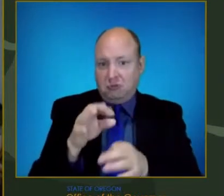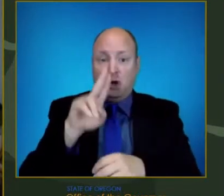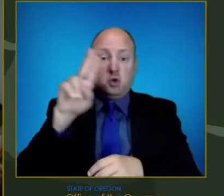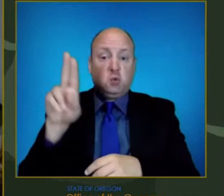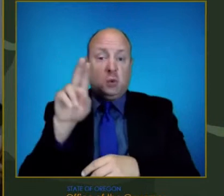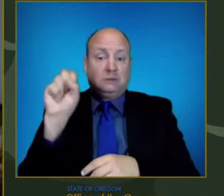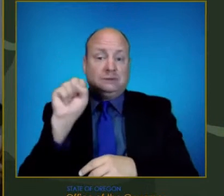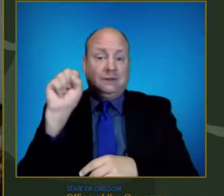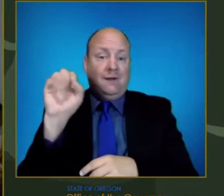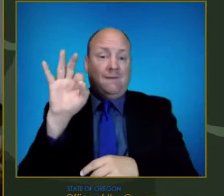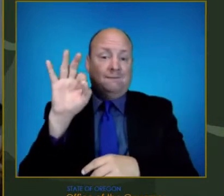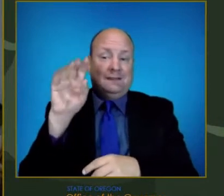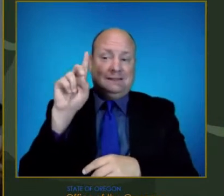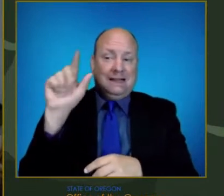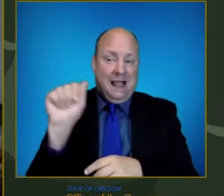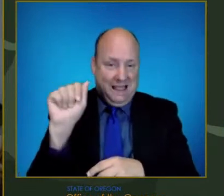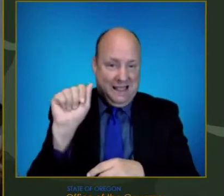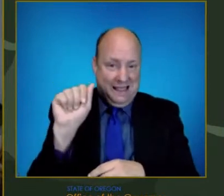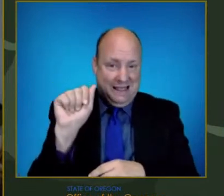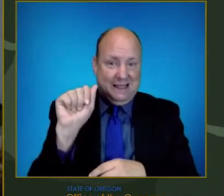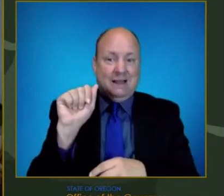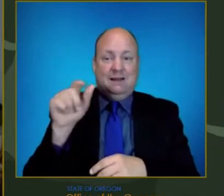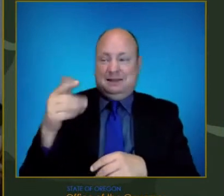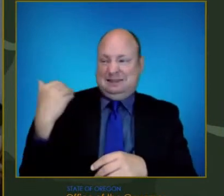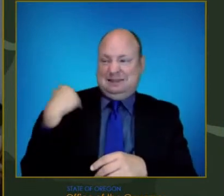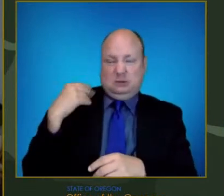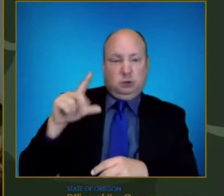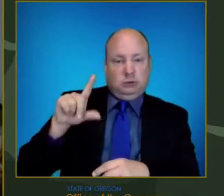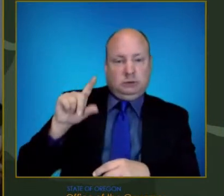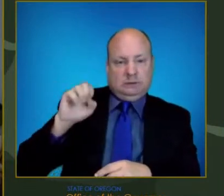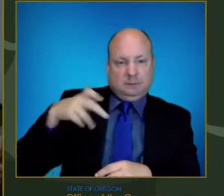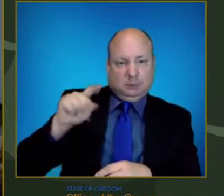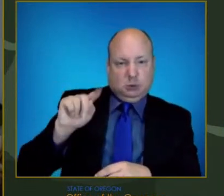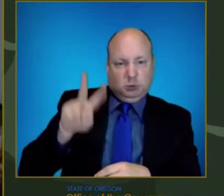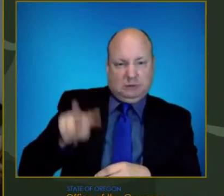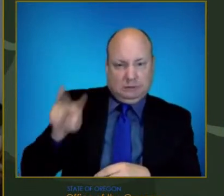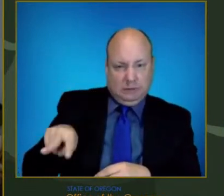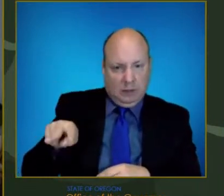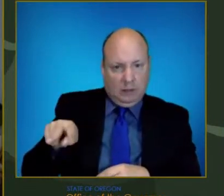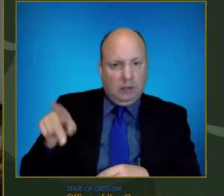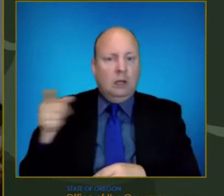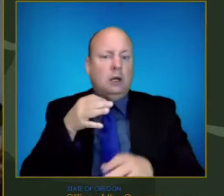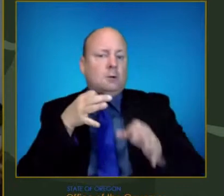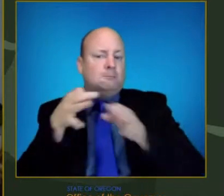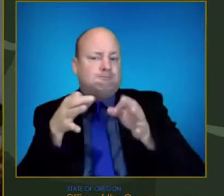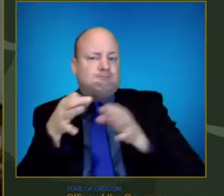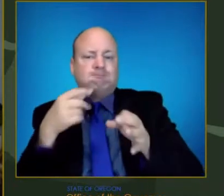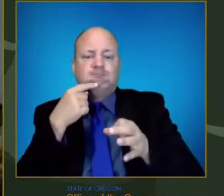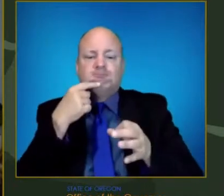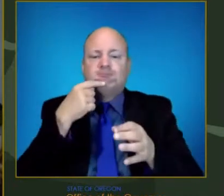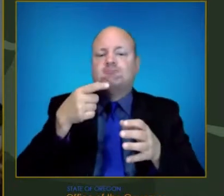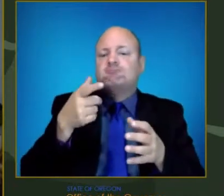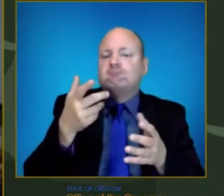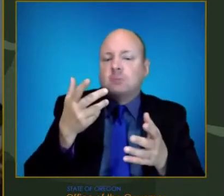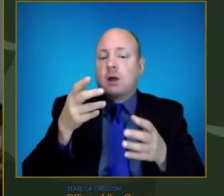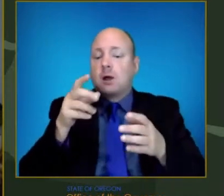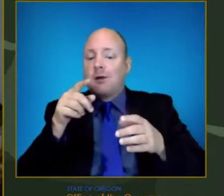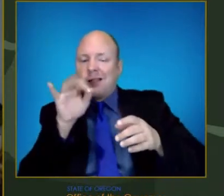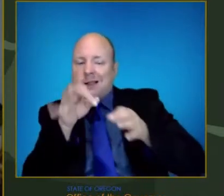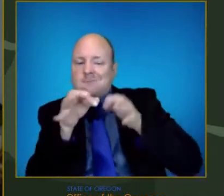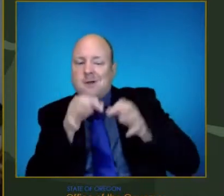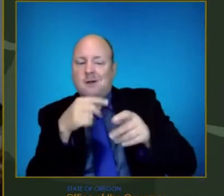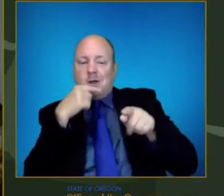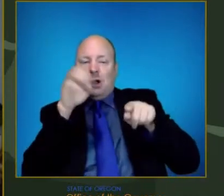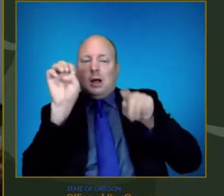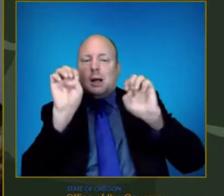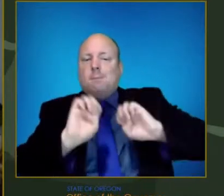on September 22nd to amend the emergency use authorization for Pfizer's COVID-19 vaccine, which allowed the